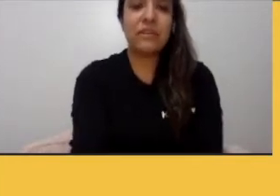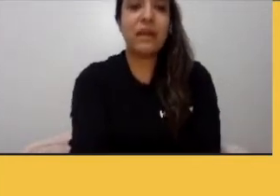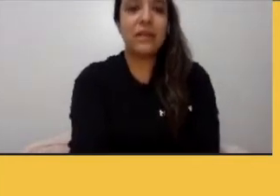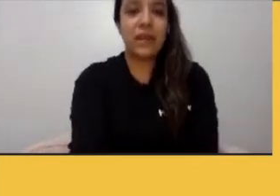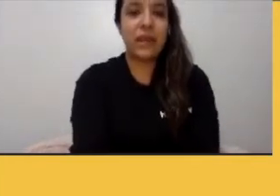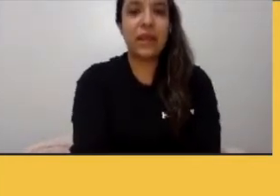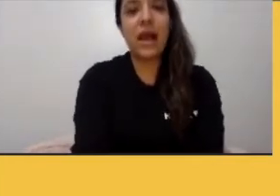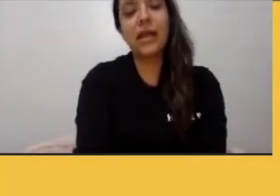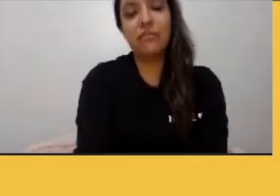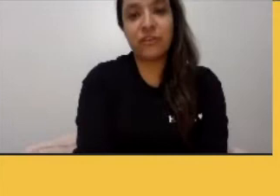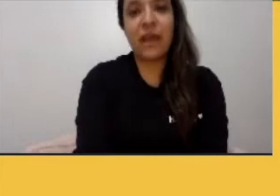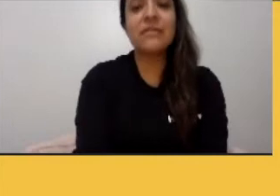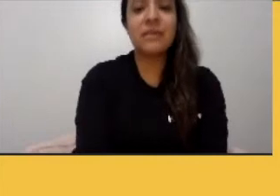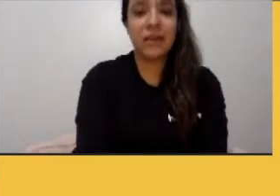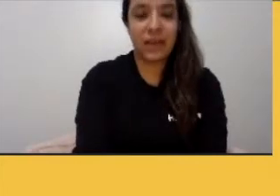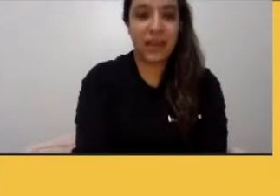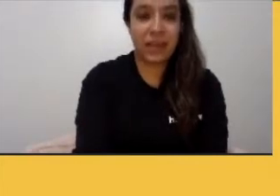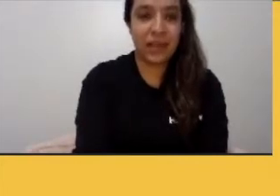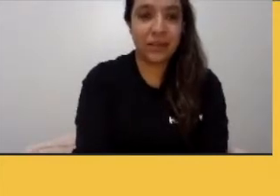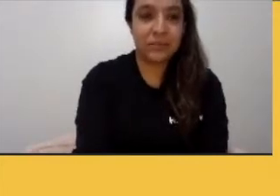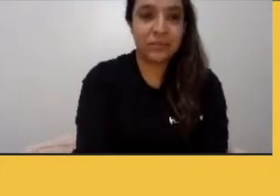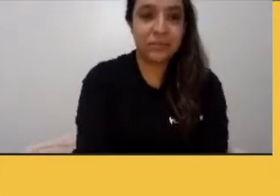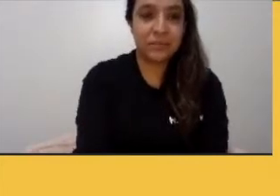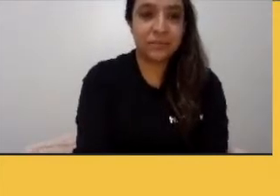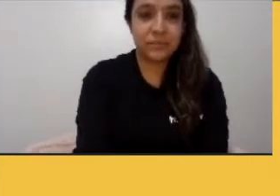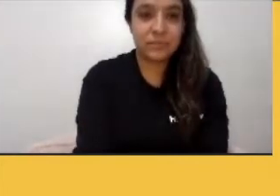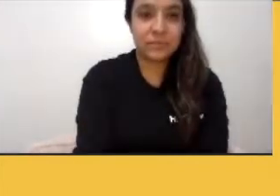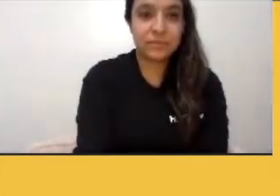ING says ing. ING says ing.